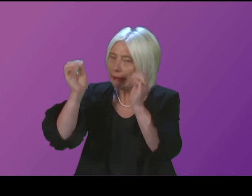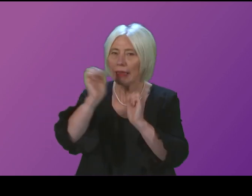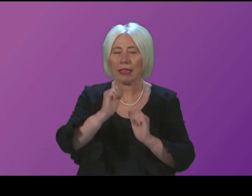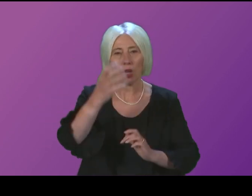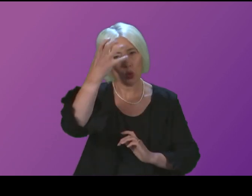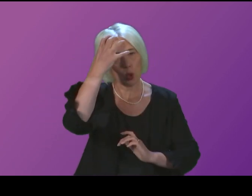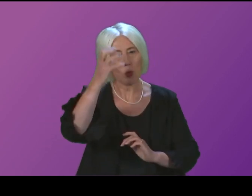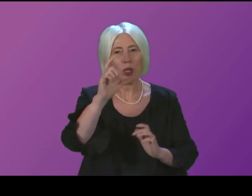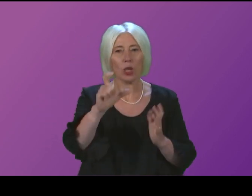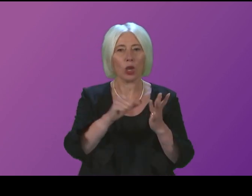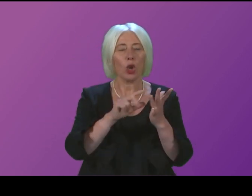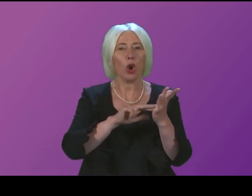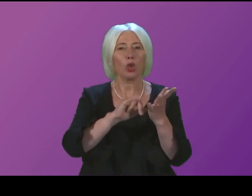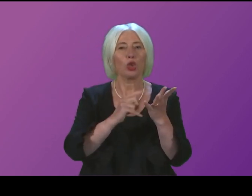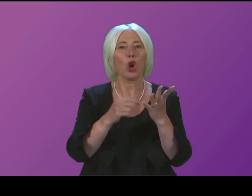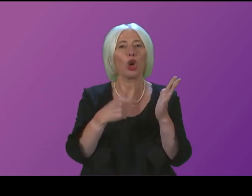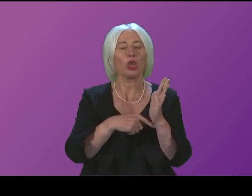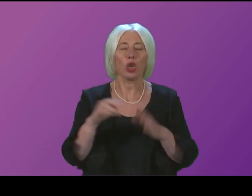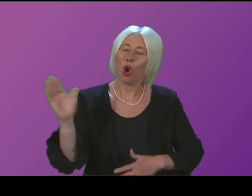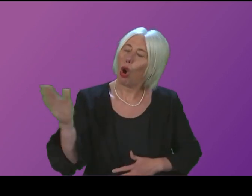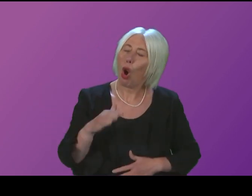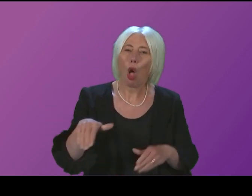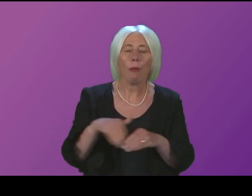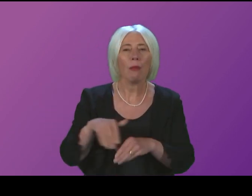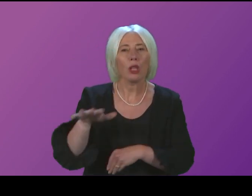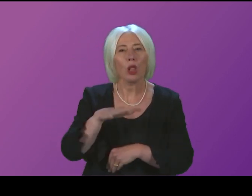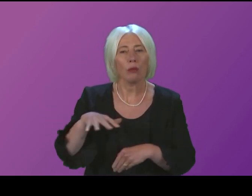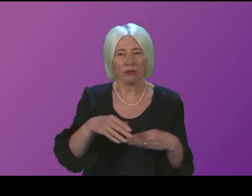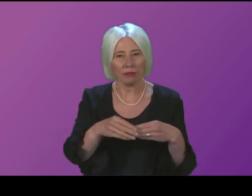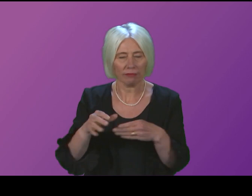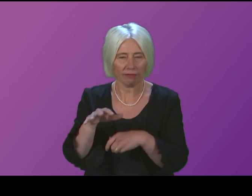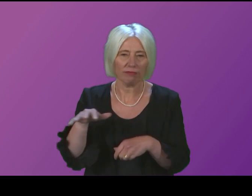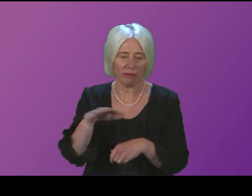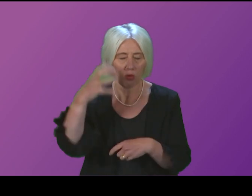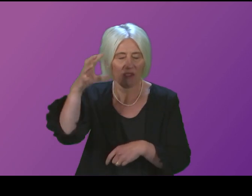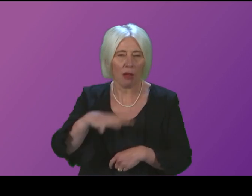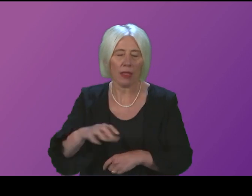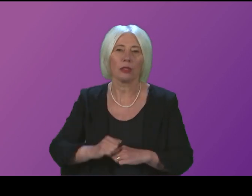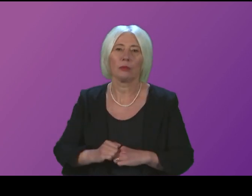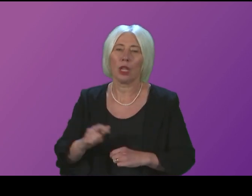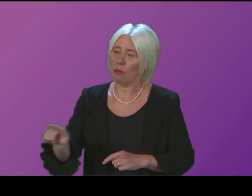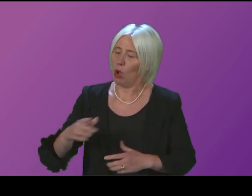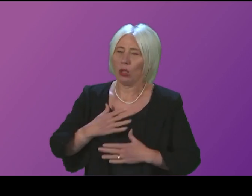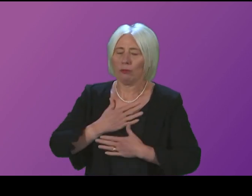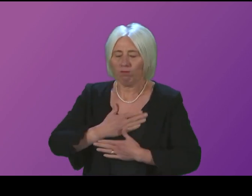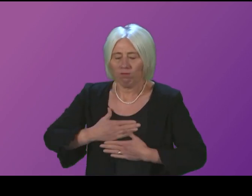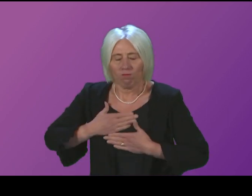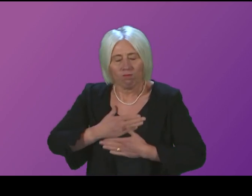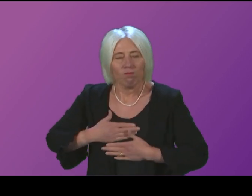members of the royal family. Not only leading our national mourning, but grieving for a much-loved